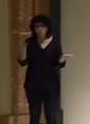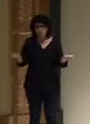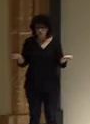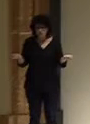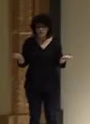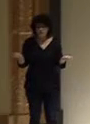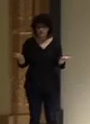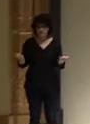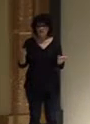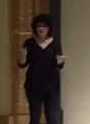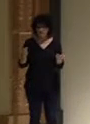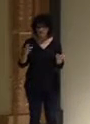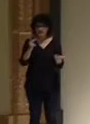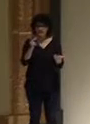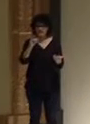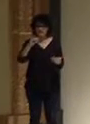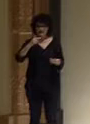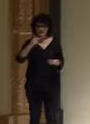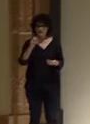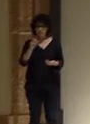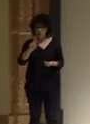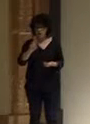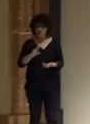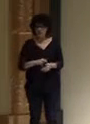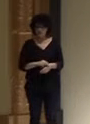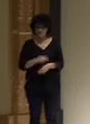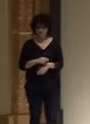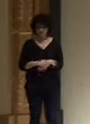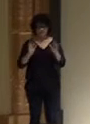Senra. A big applause for them, please.